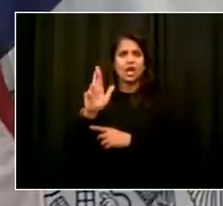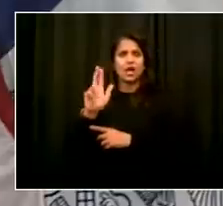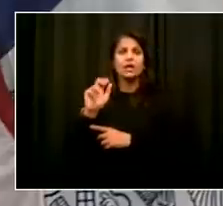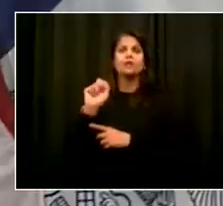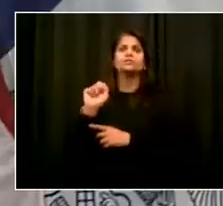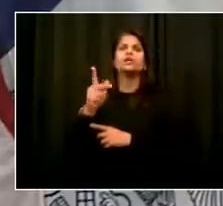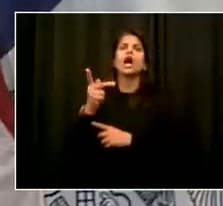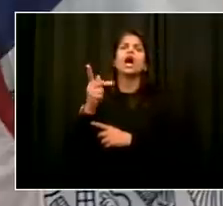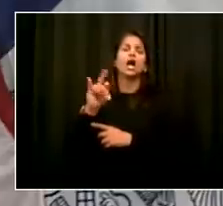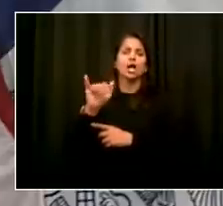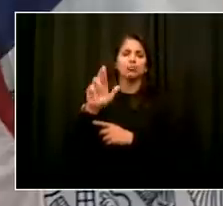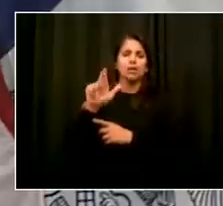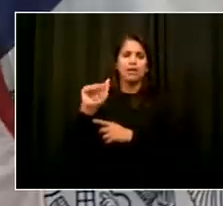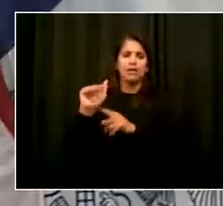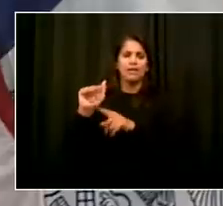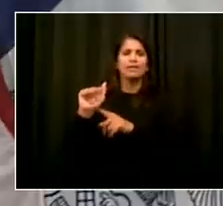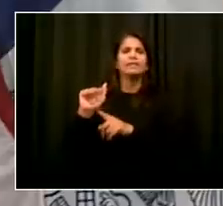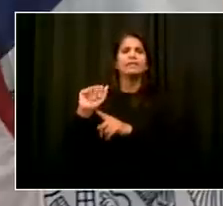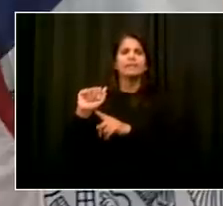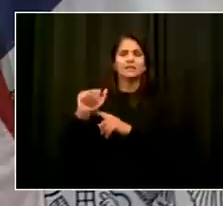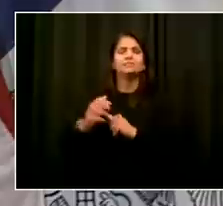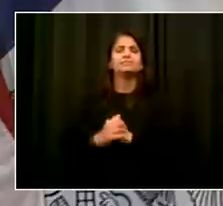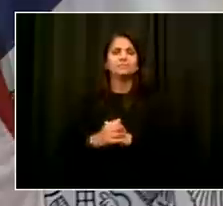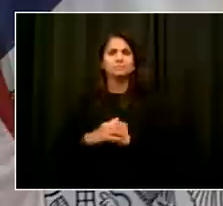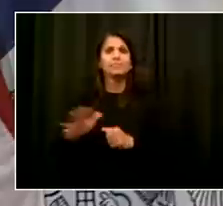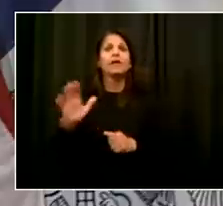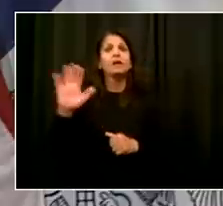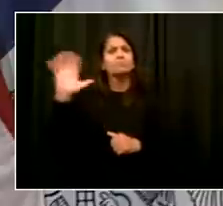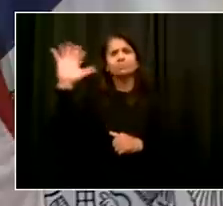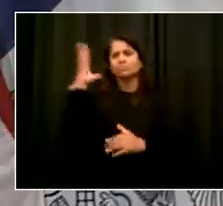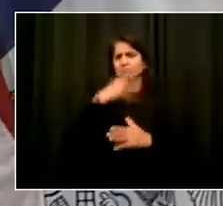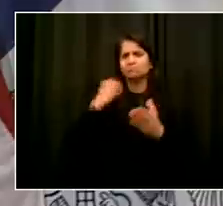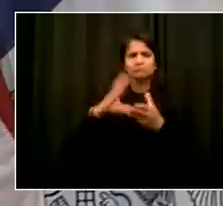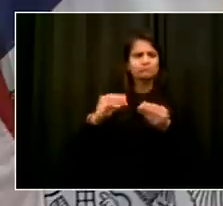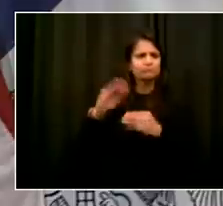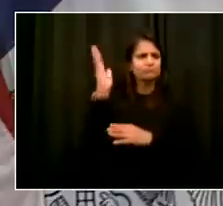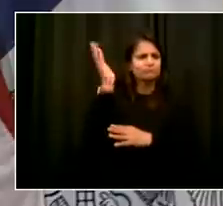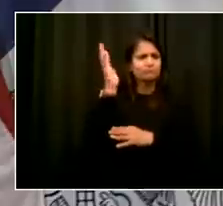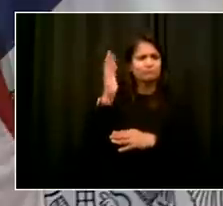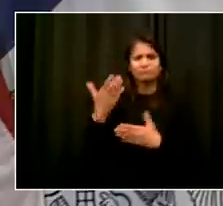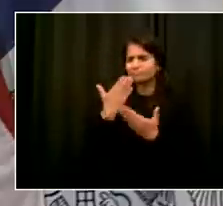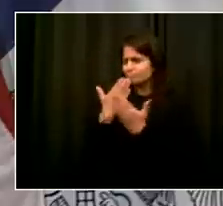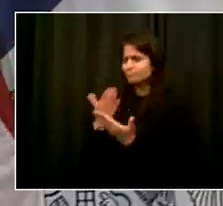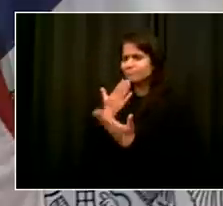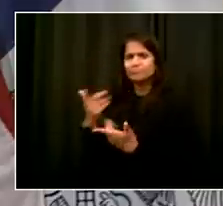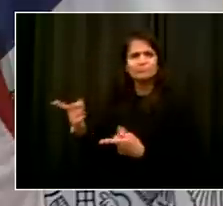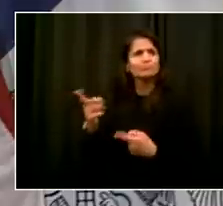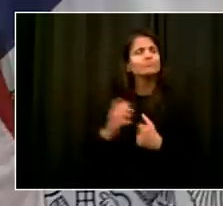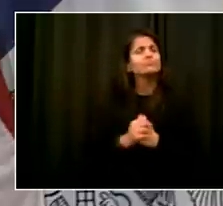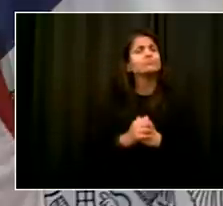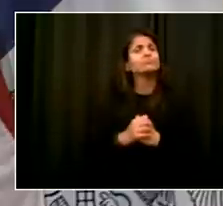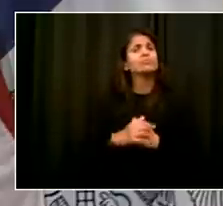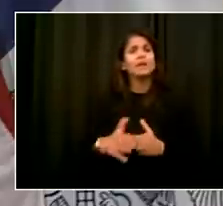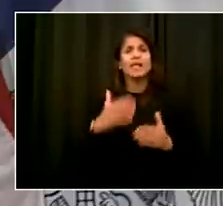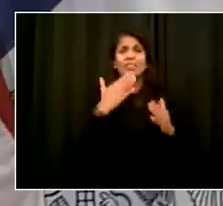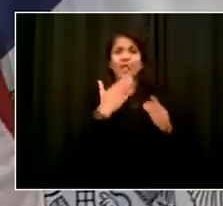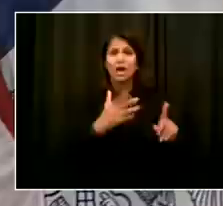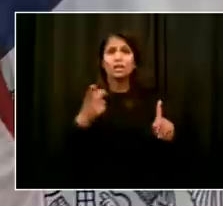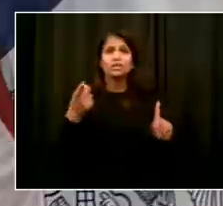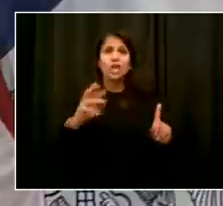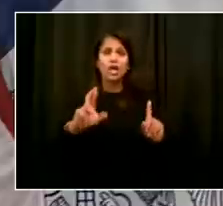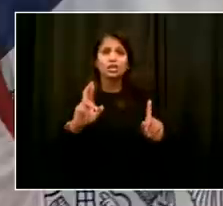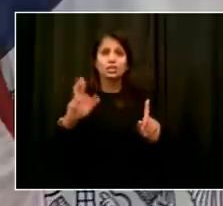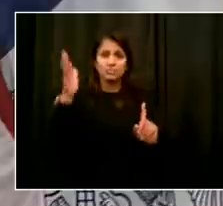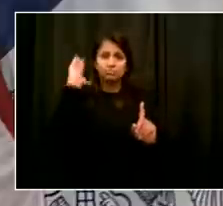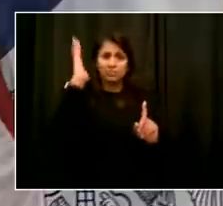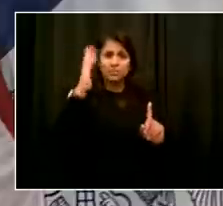thing you can do for your fellow New Yorker. So I want to thank Shatira, thank Dr. Hillier, everyone who's doing this good work. Thank you to all